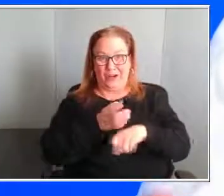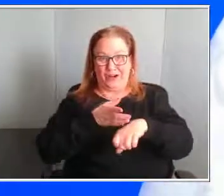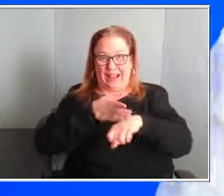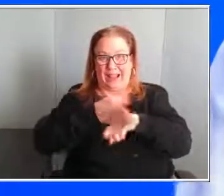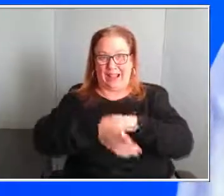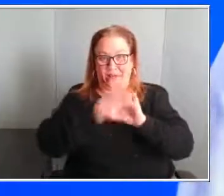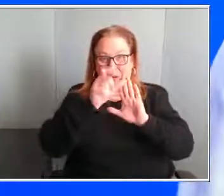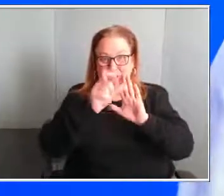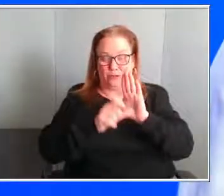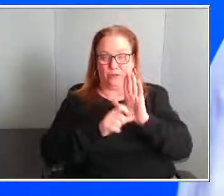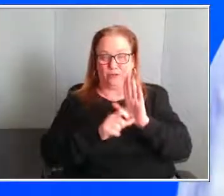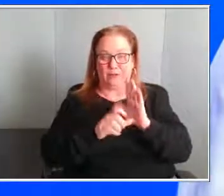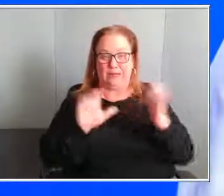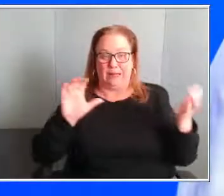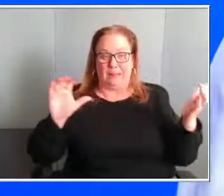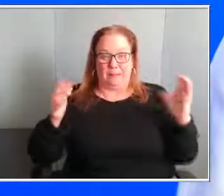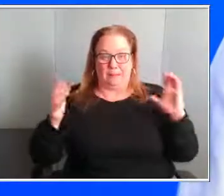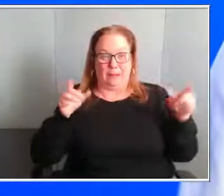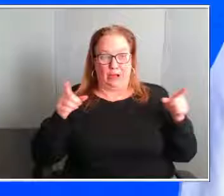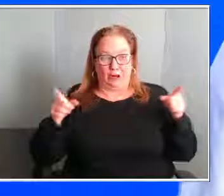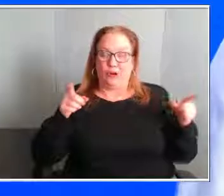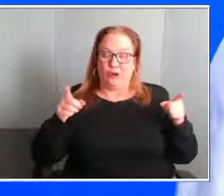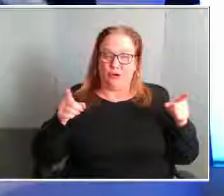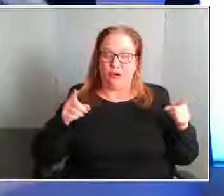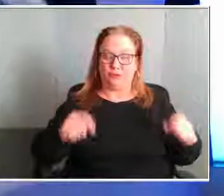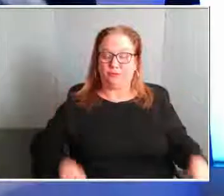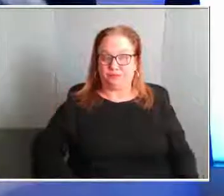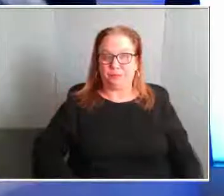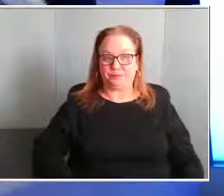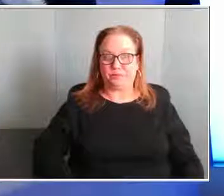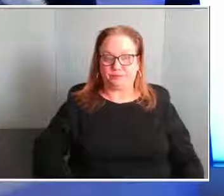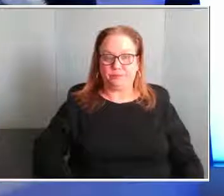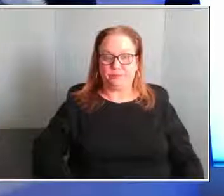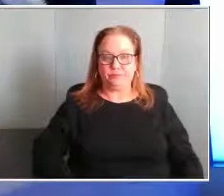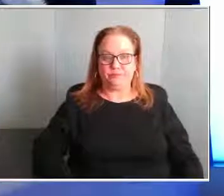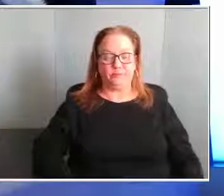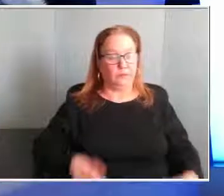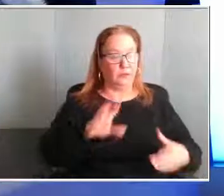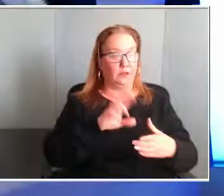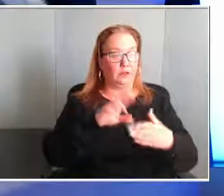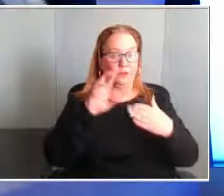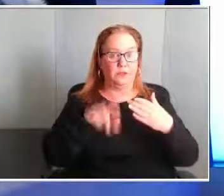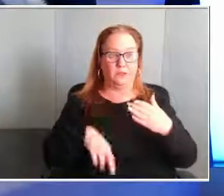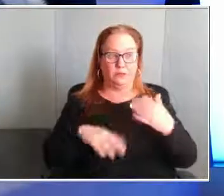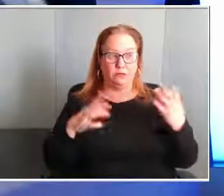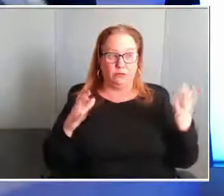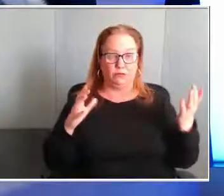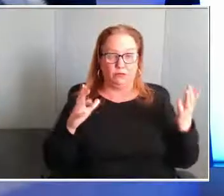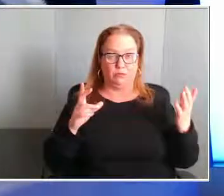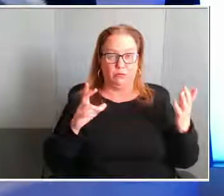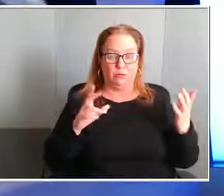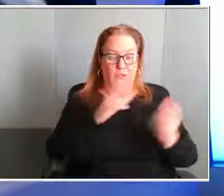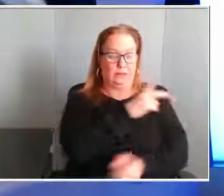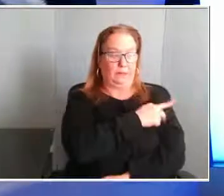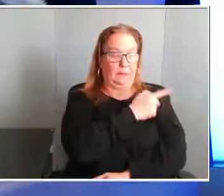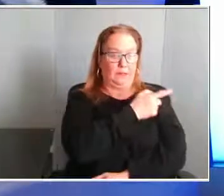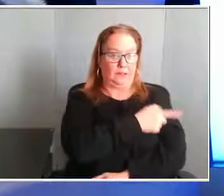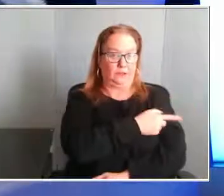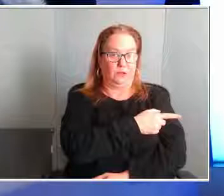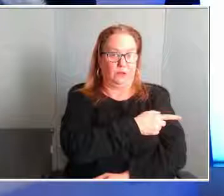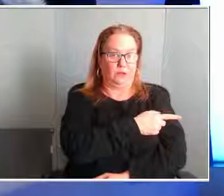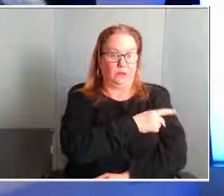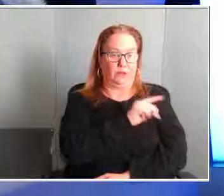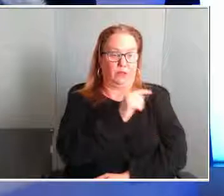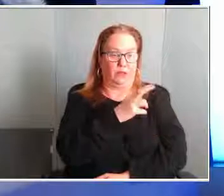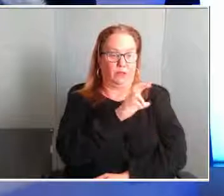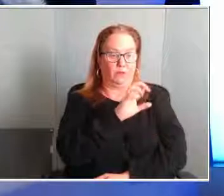better outcomes in the thrombectomy arm. And so the outcomes. So as I understand it, the patients got a thrombectomy had a much